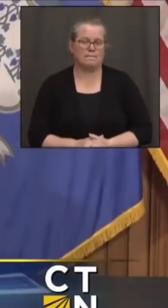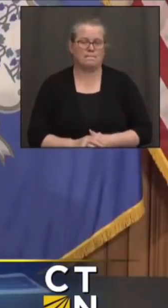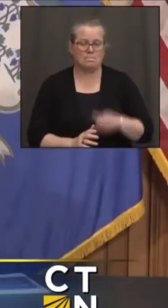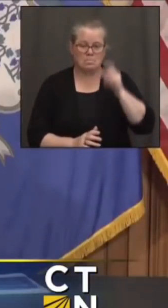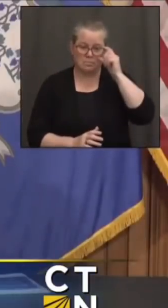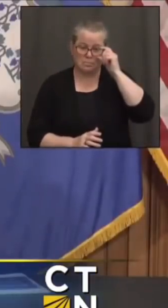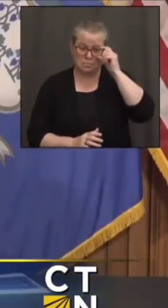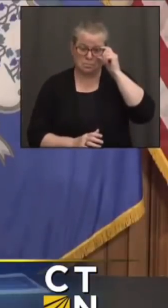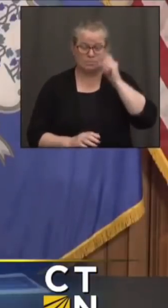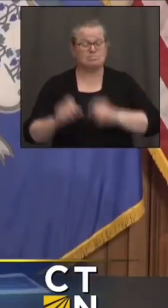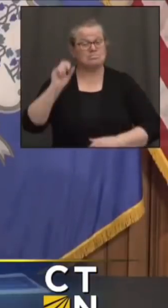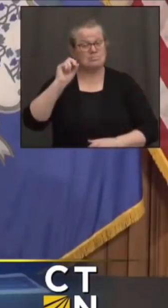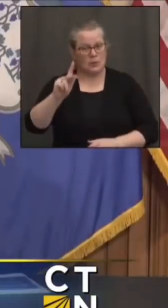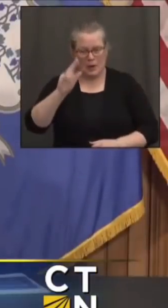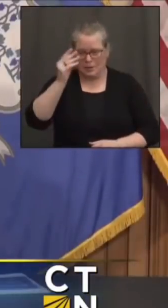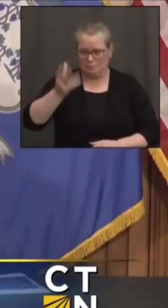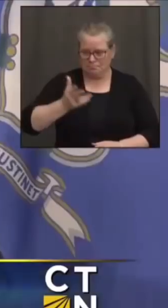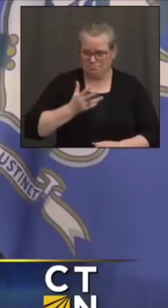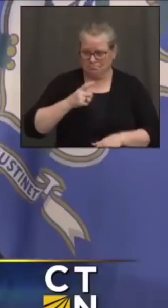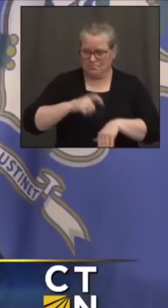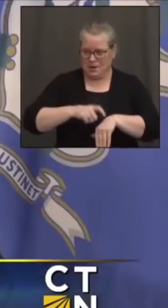All right, I'm getting the signal here.